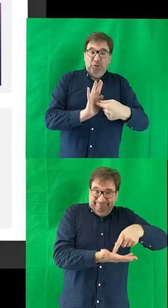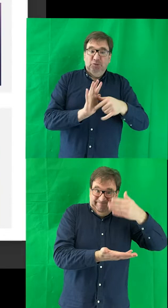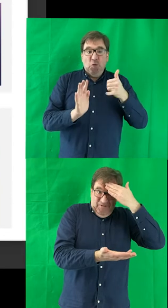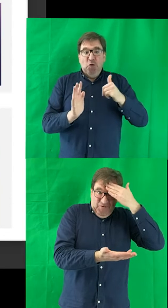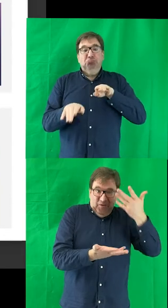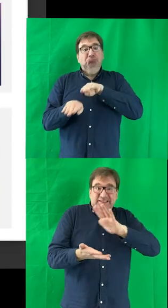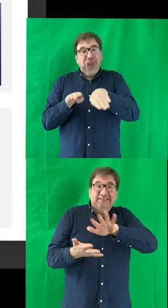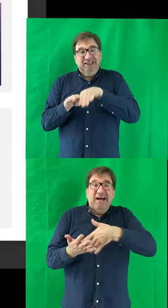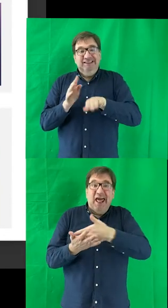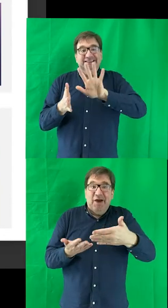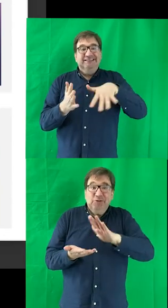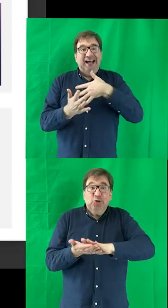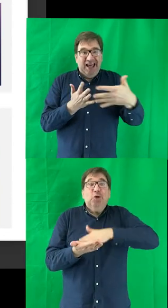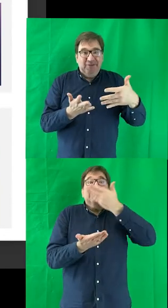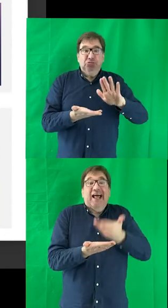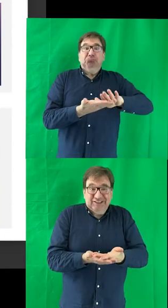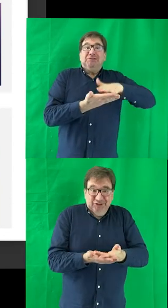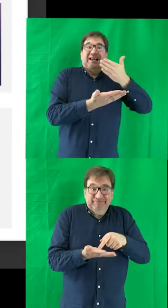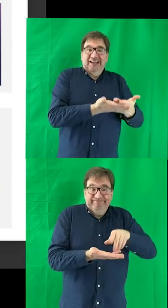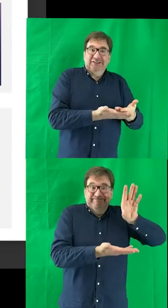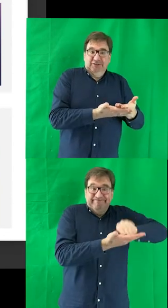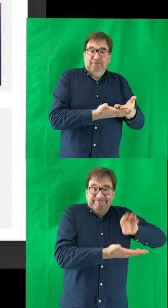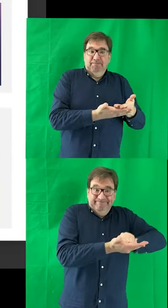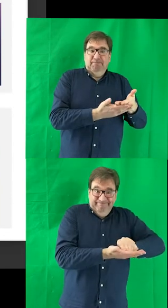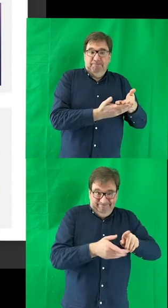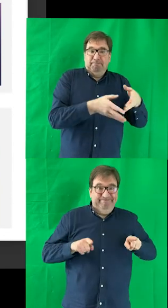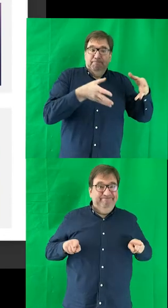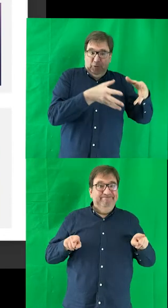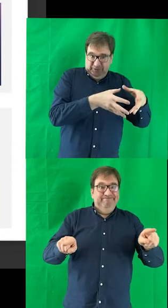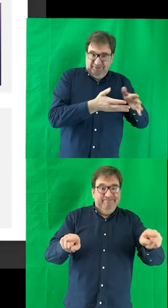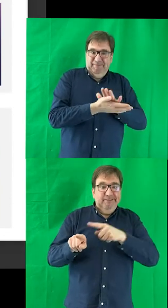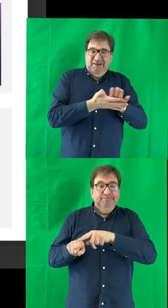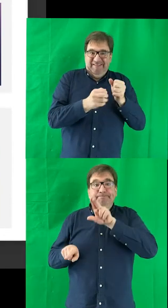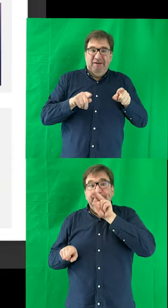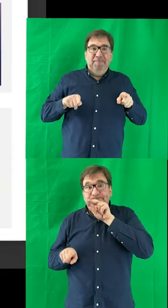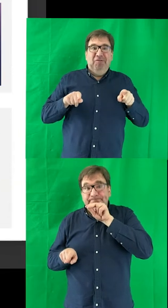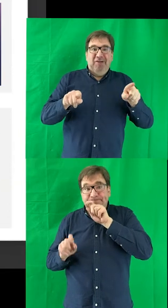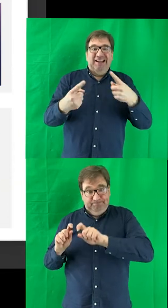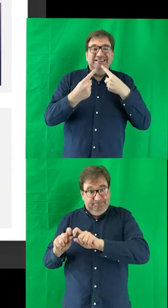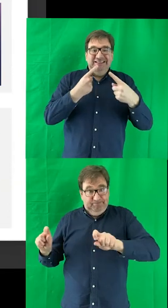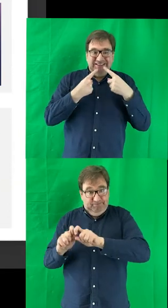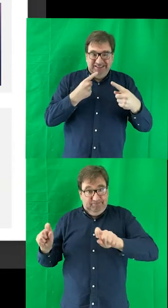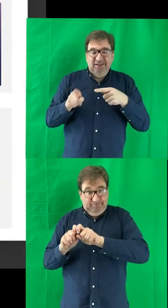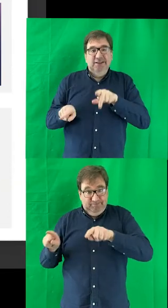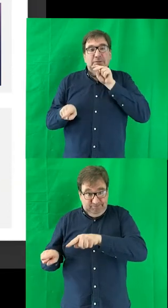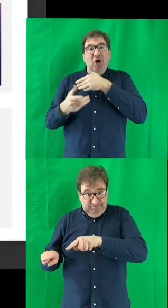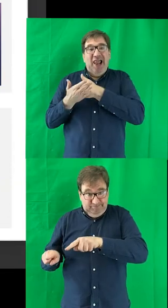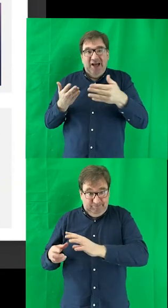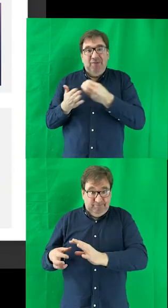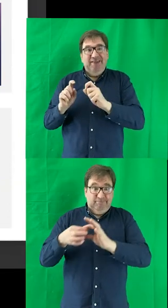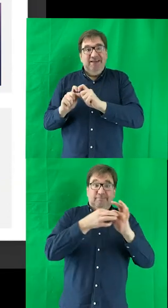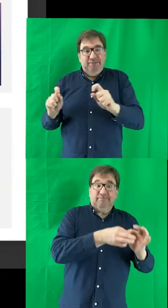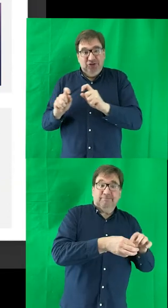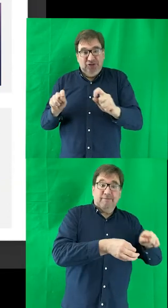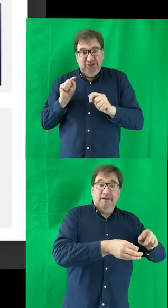or training sign language translation models, is parallel data that consist of